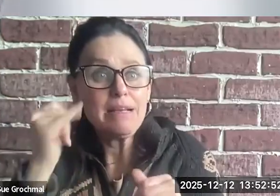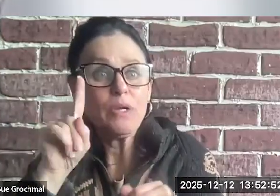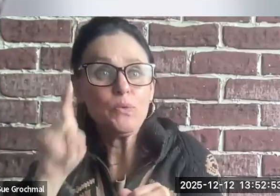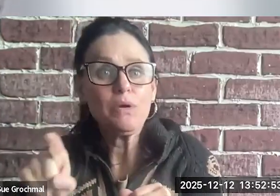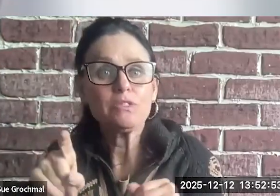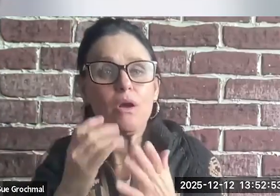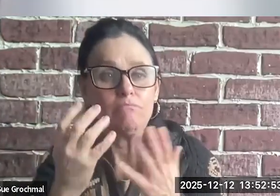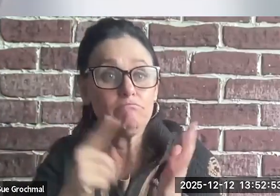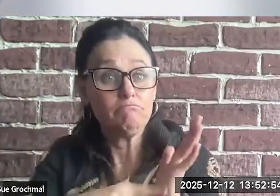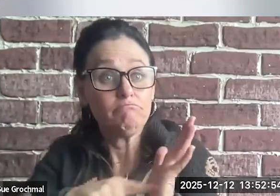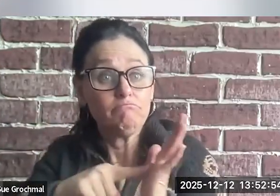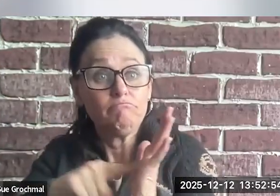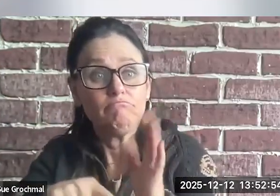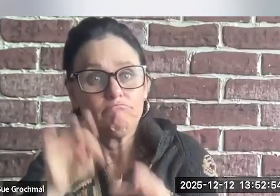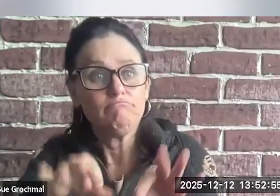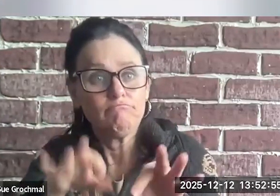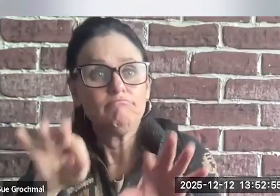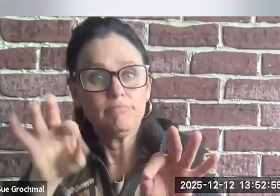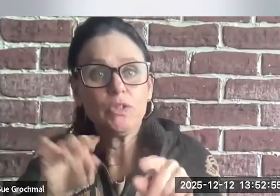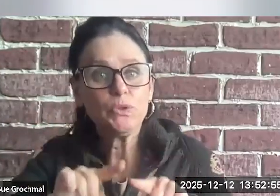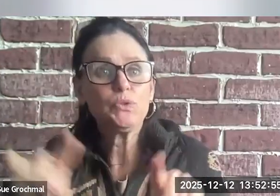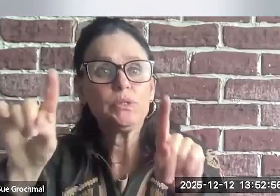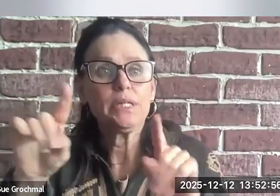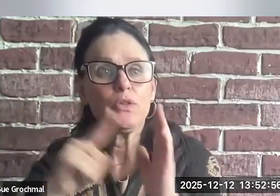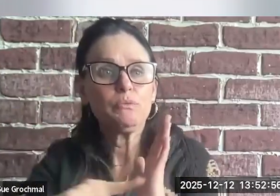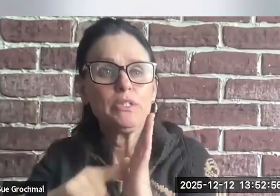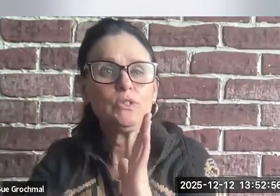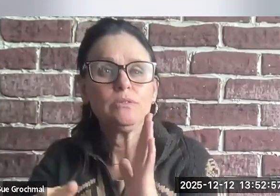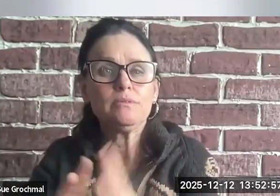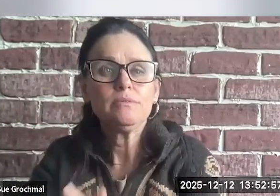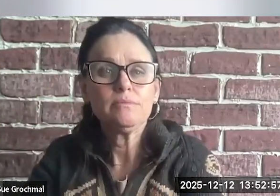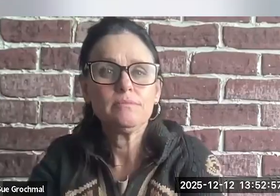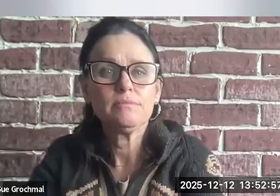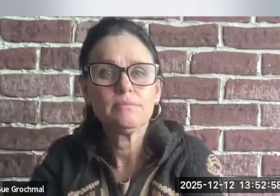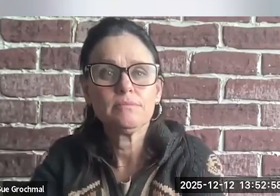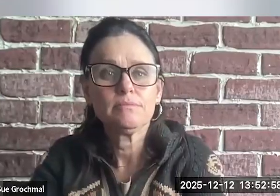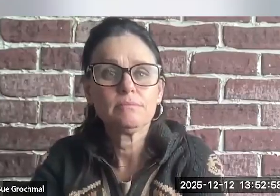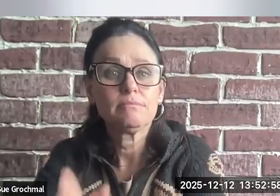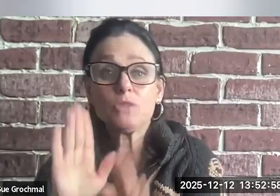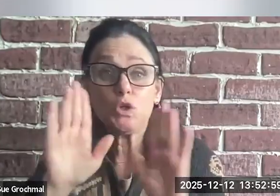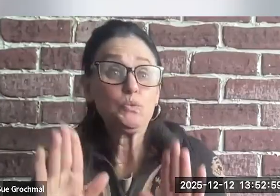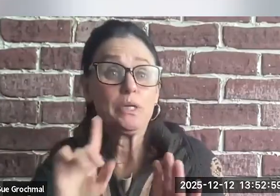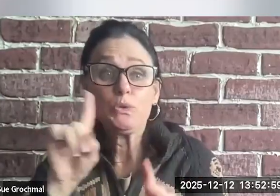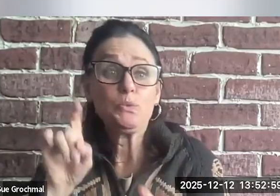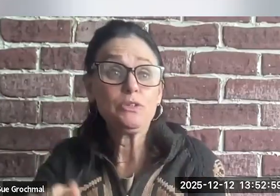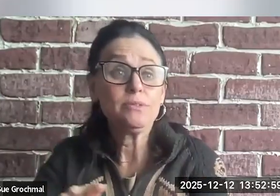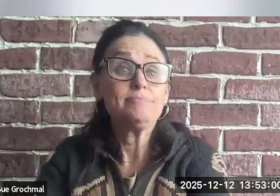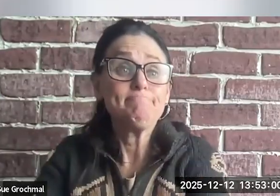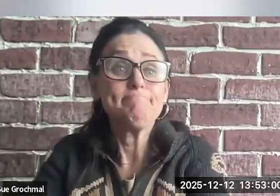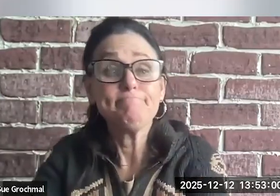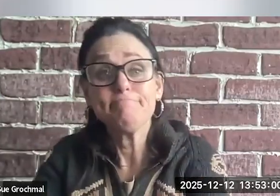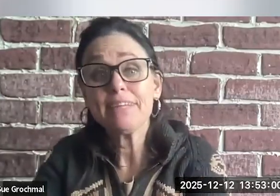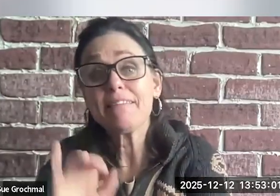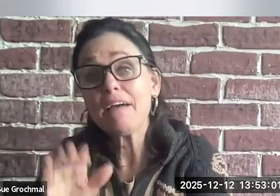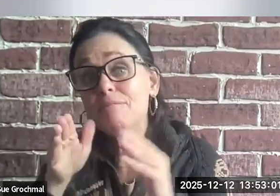do want to address through this research. So that's an exact great question that would be a focus of